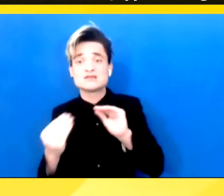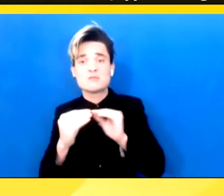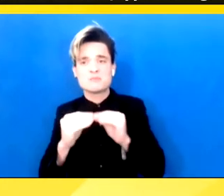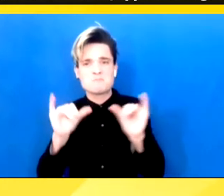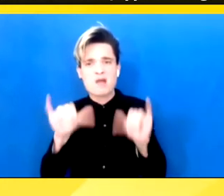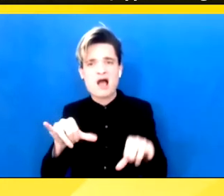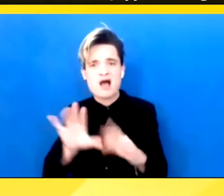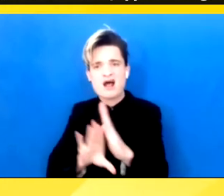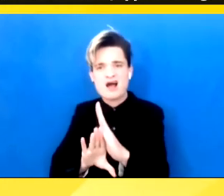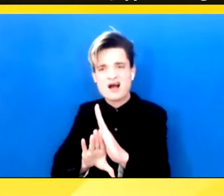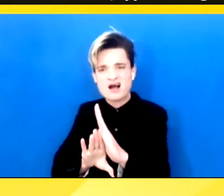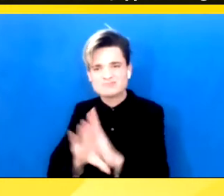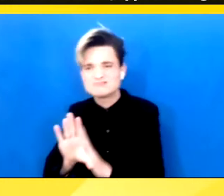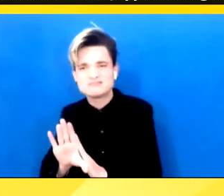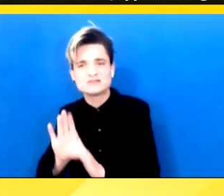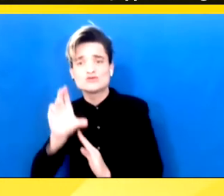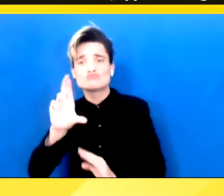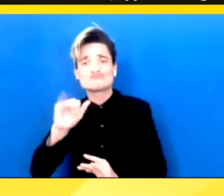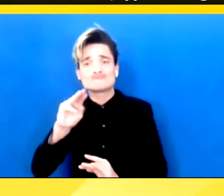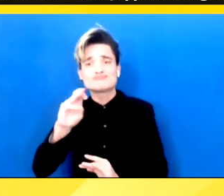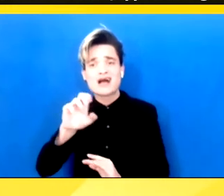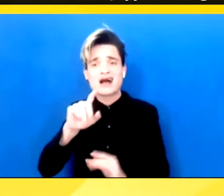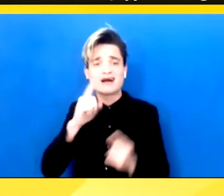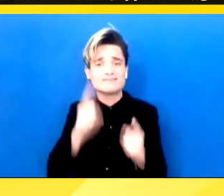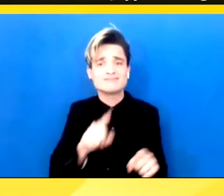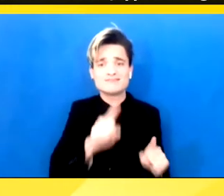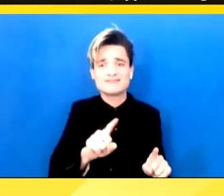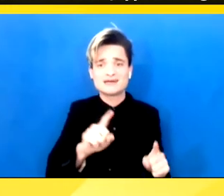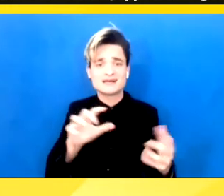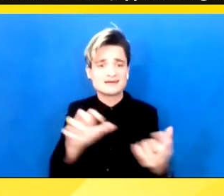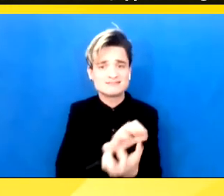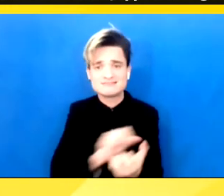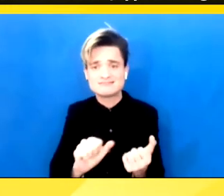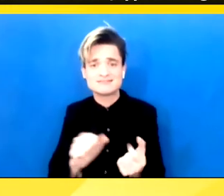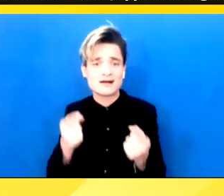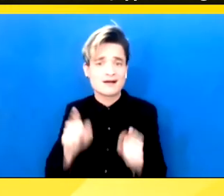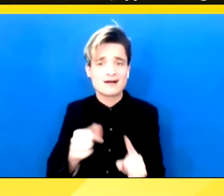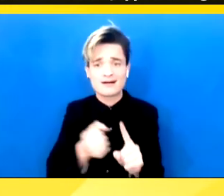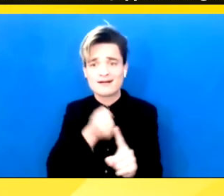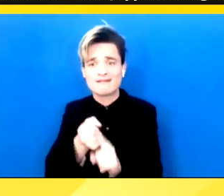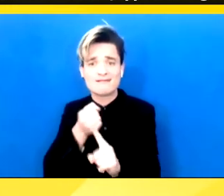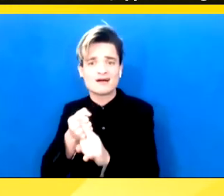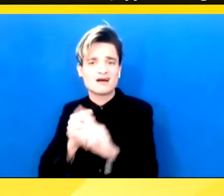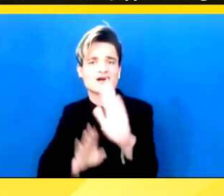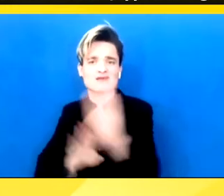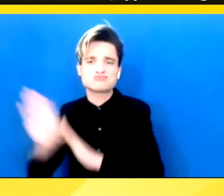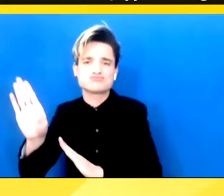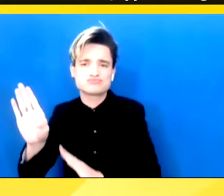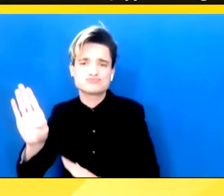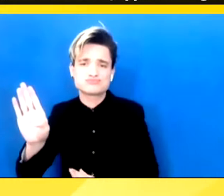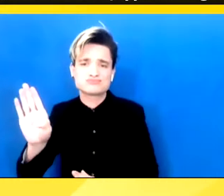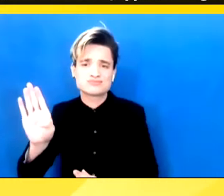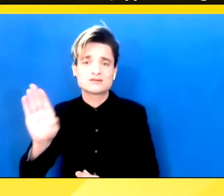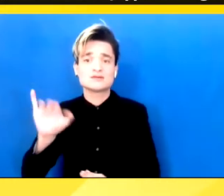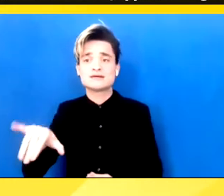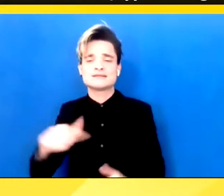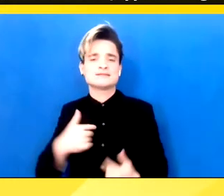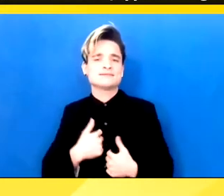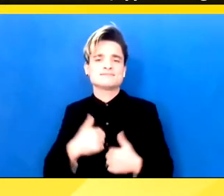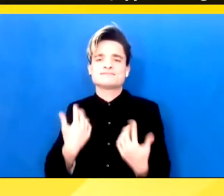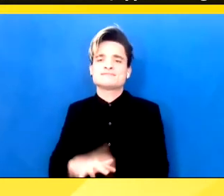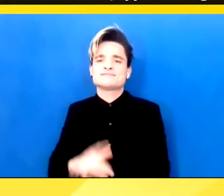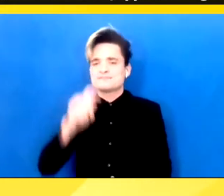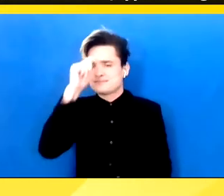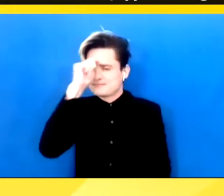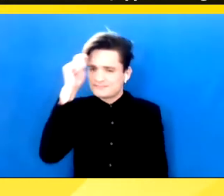that we're being dealt with right now. So it's time out for this. So my hat goes off to all the people at Amazon